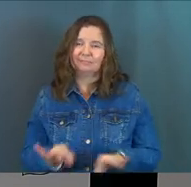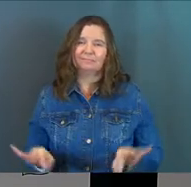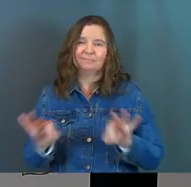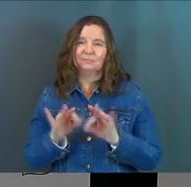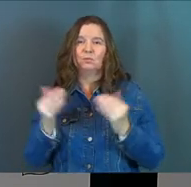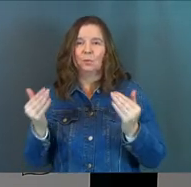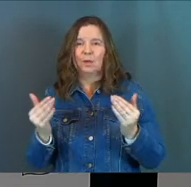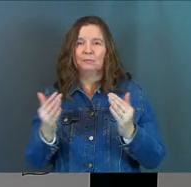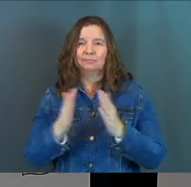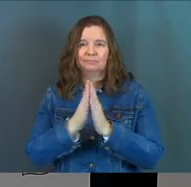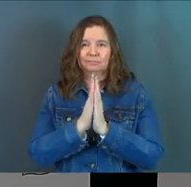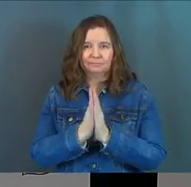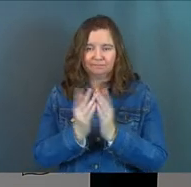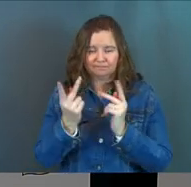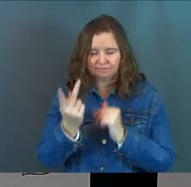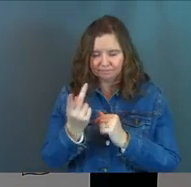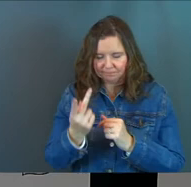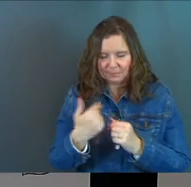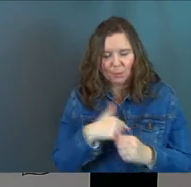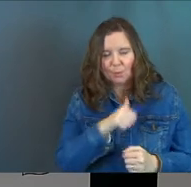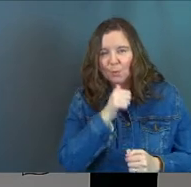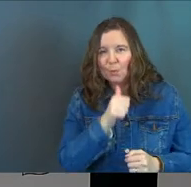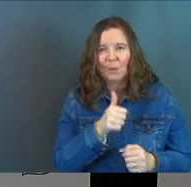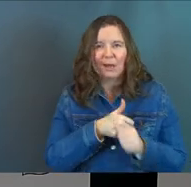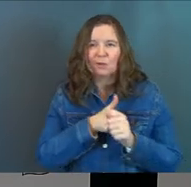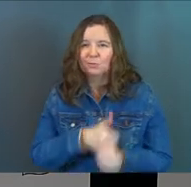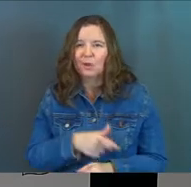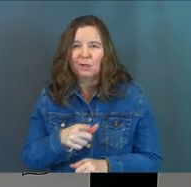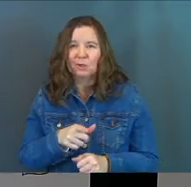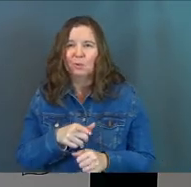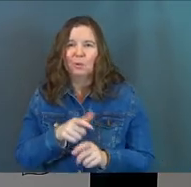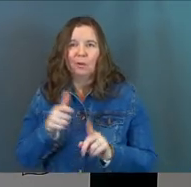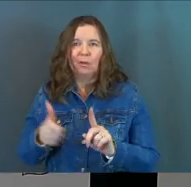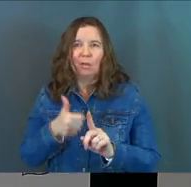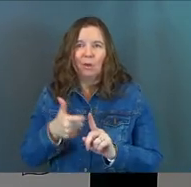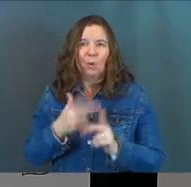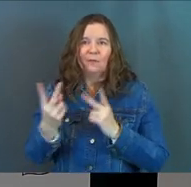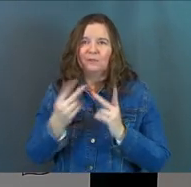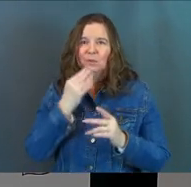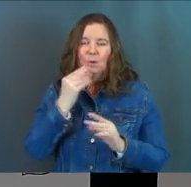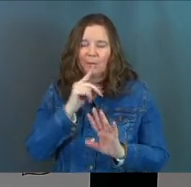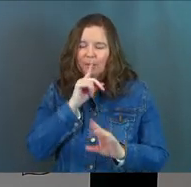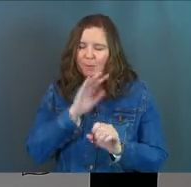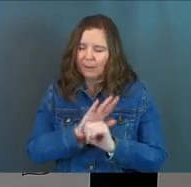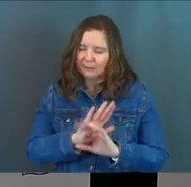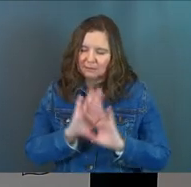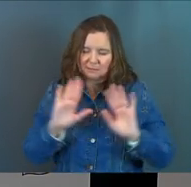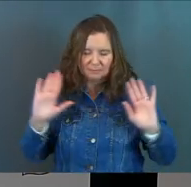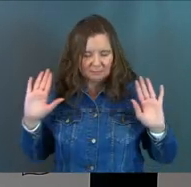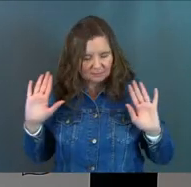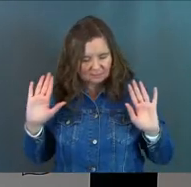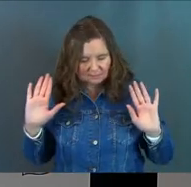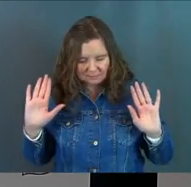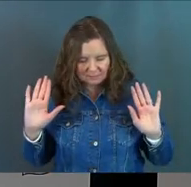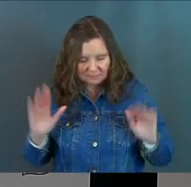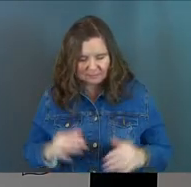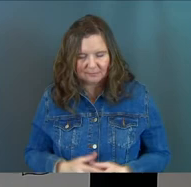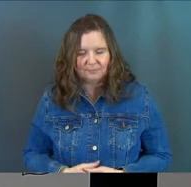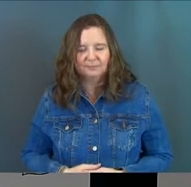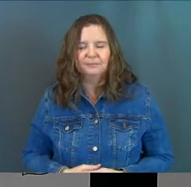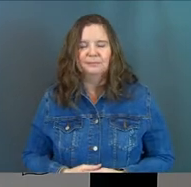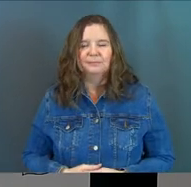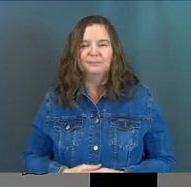So if you would bow your heads and close your eyes, and we're not going to track you or stalk you or visit your home, I promise.